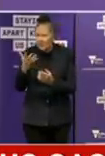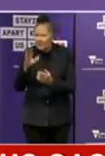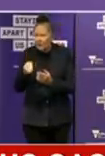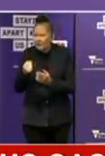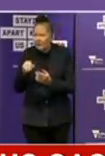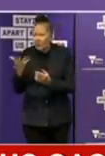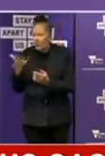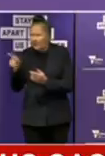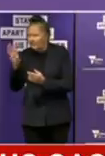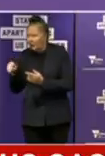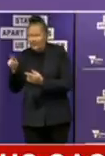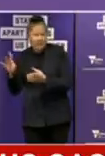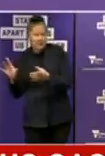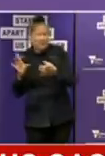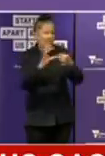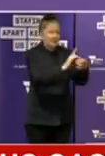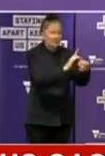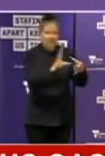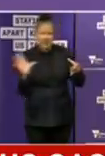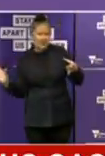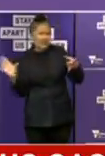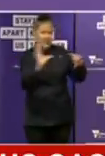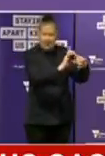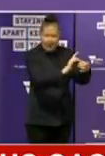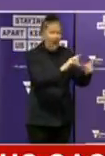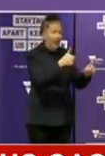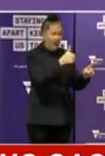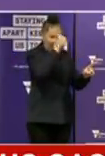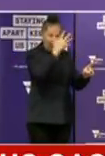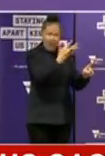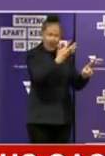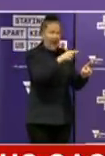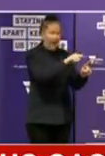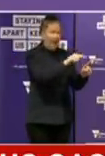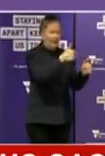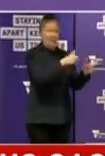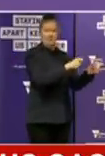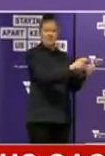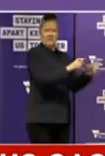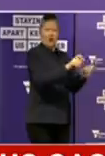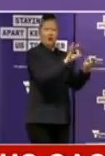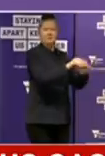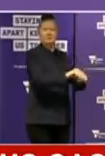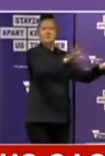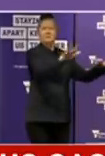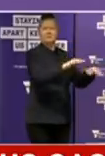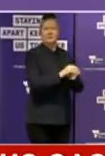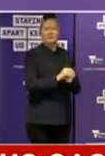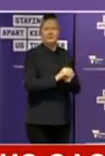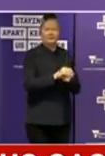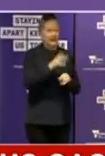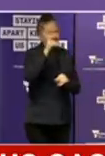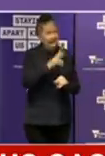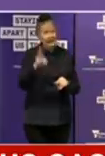have our arms around those people and they're not spreading it to anybody else. You've heard me say many, many times that numbers, when they're this